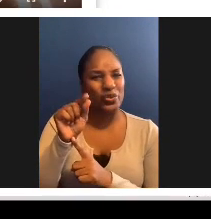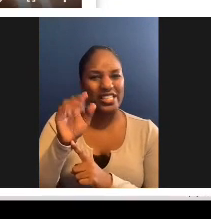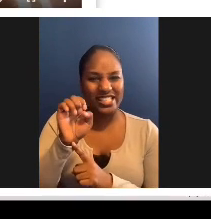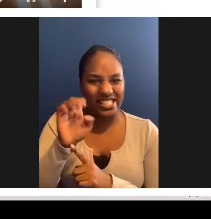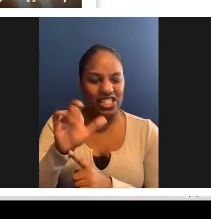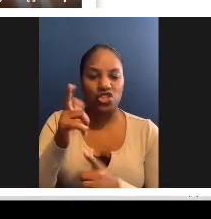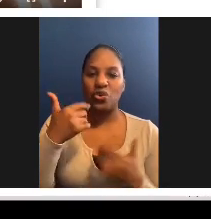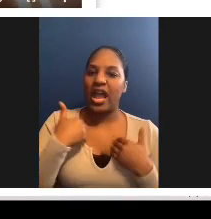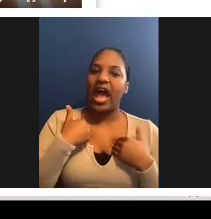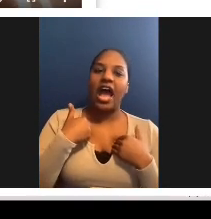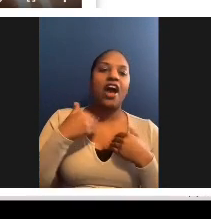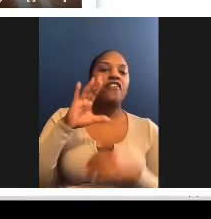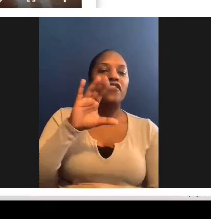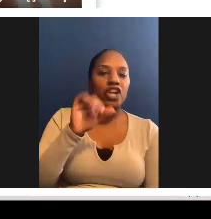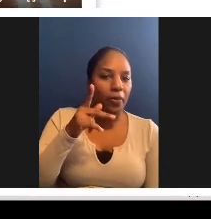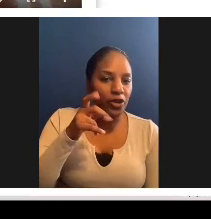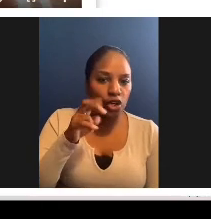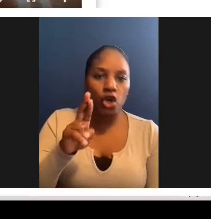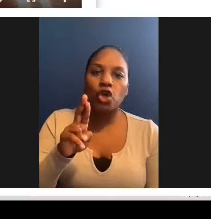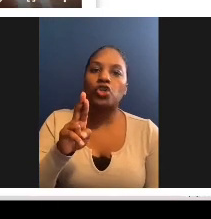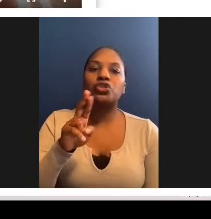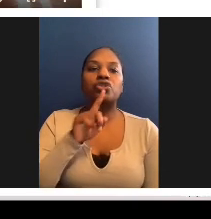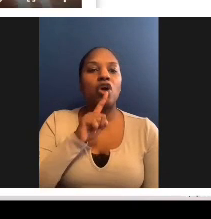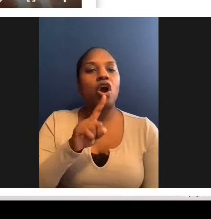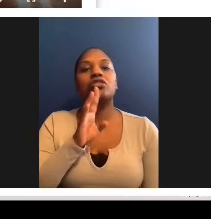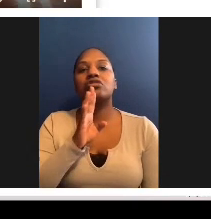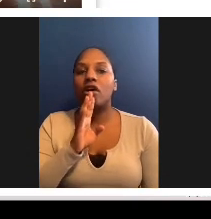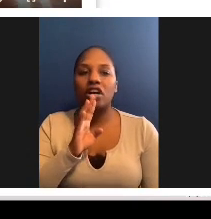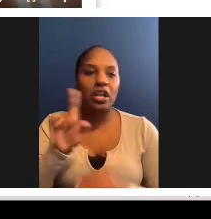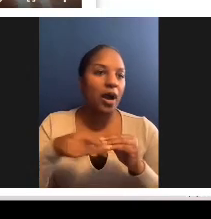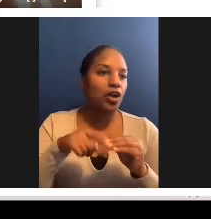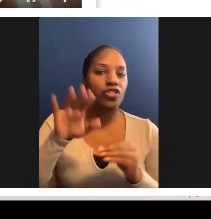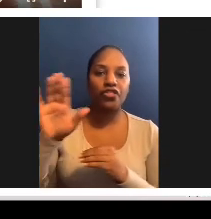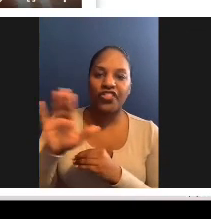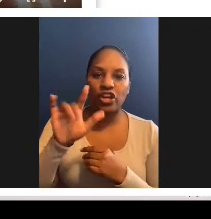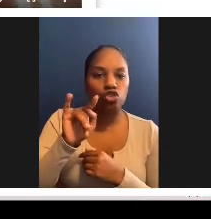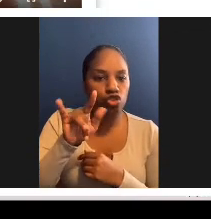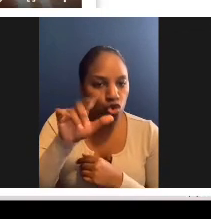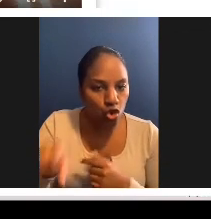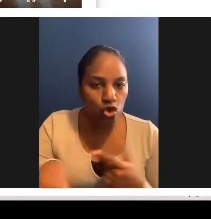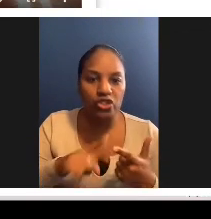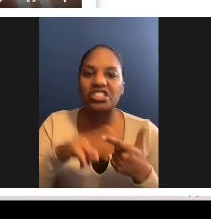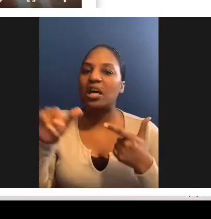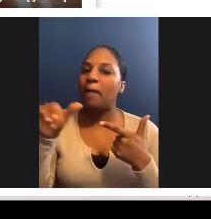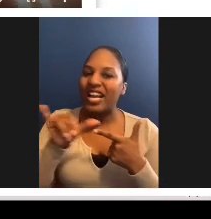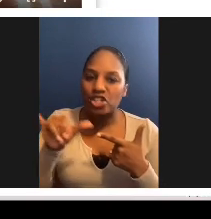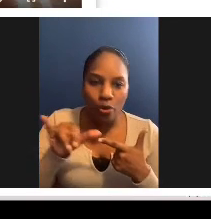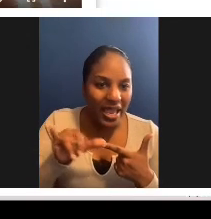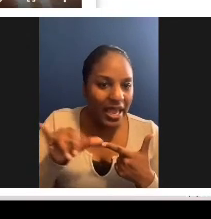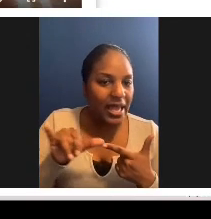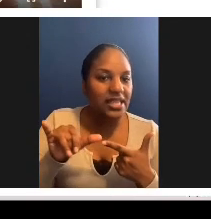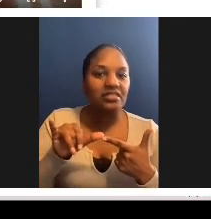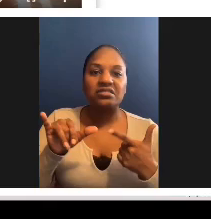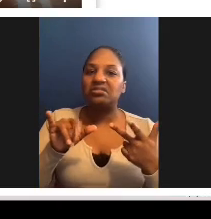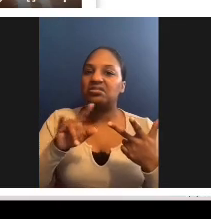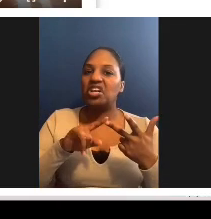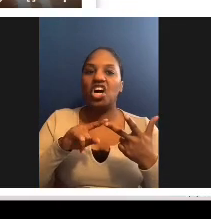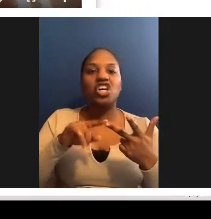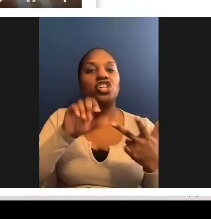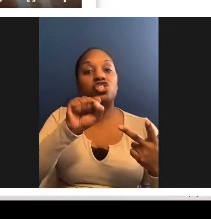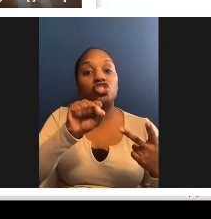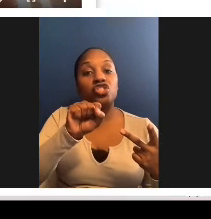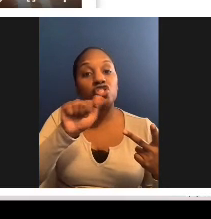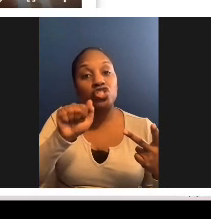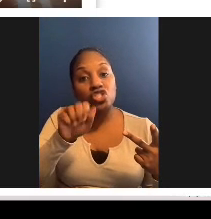are talking and they talk about the tools that they use. They do measurements. They actually are sawing